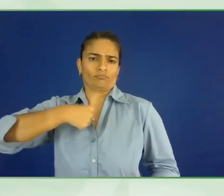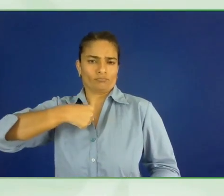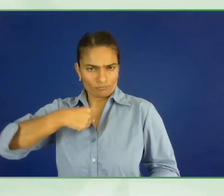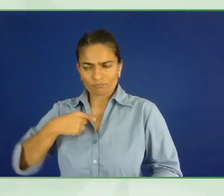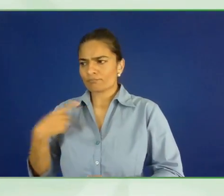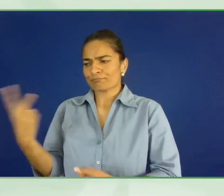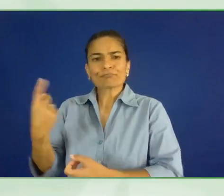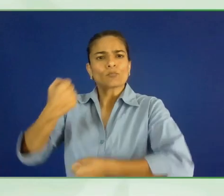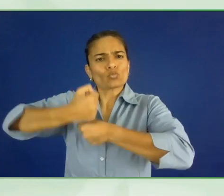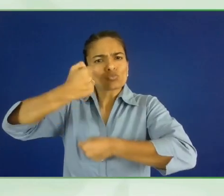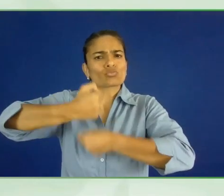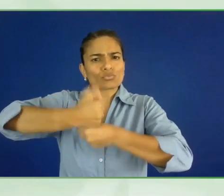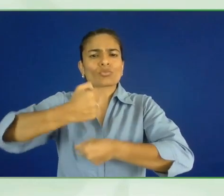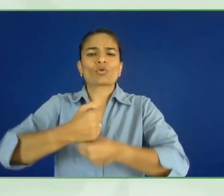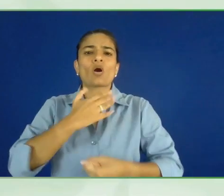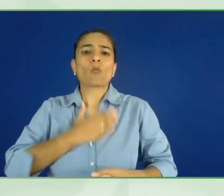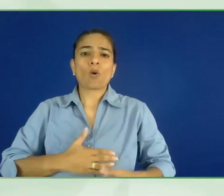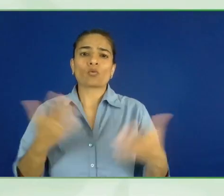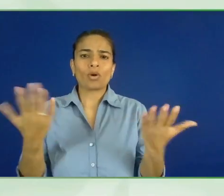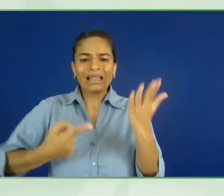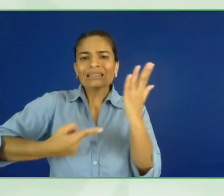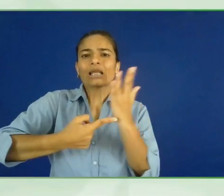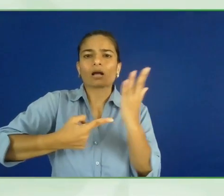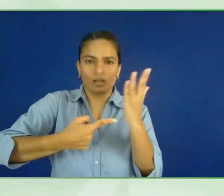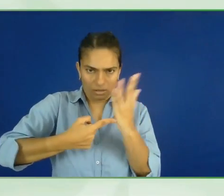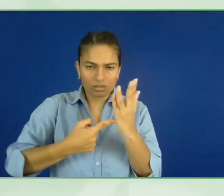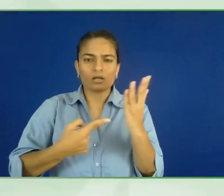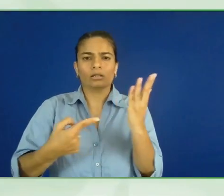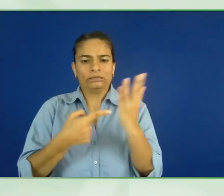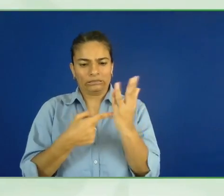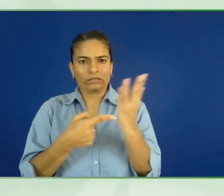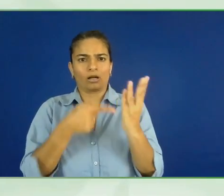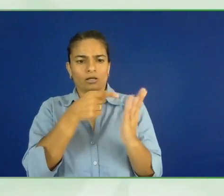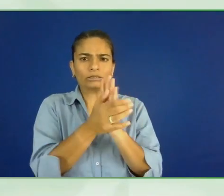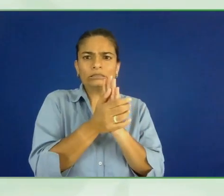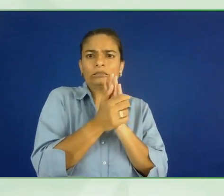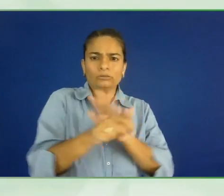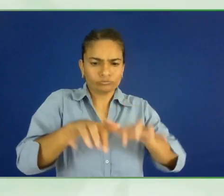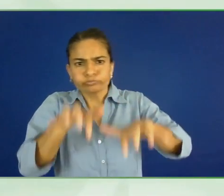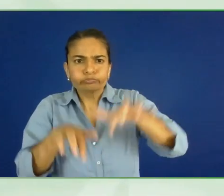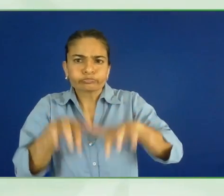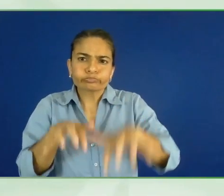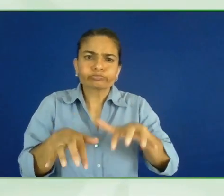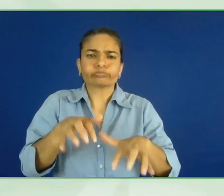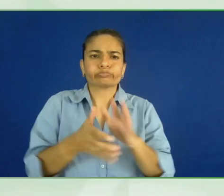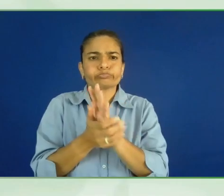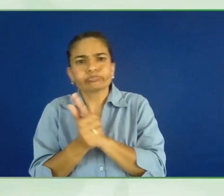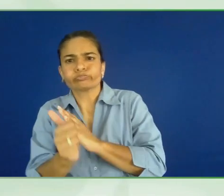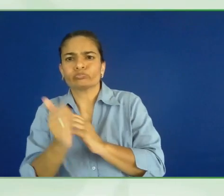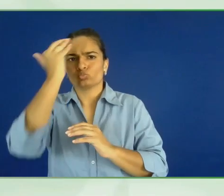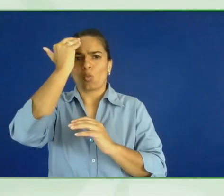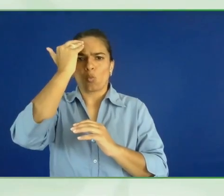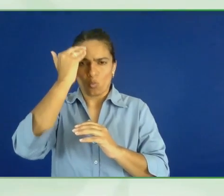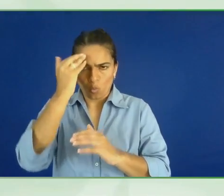our beneficiaries, as well as analyzing the opportunities and risks associated